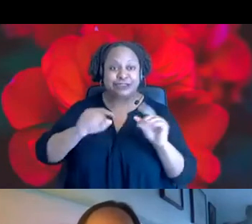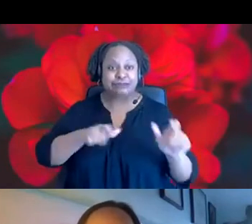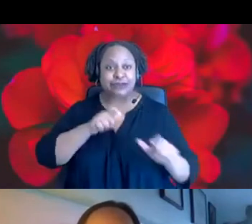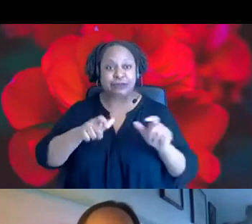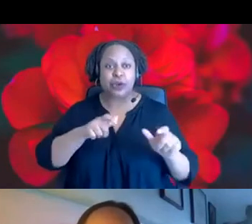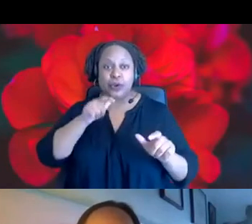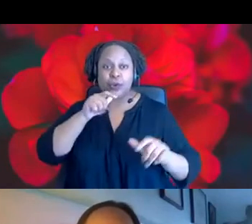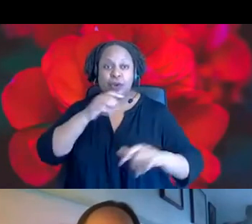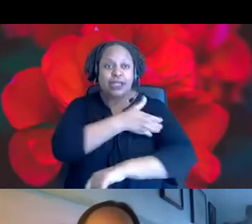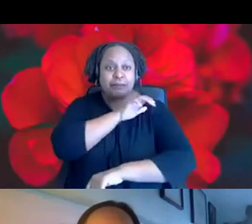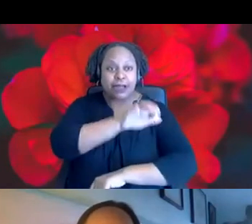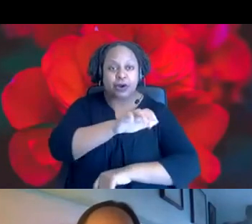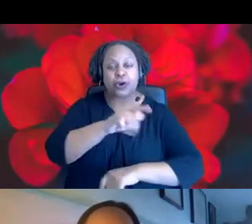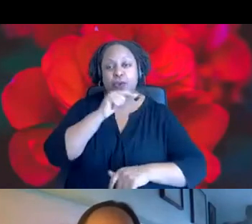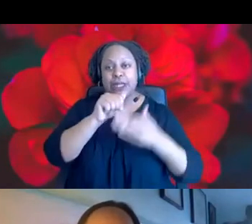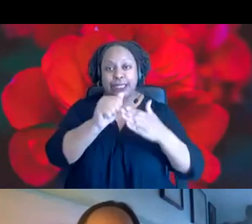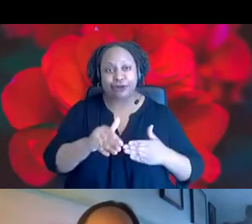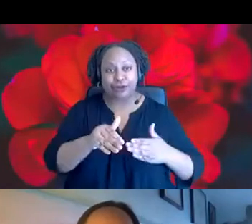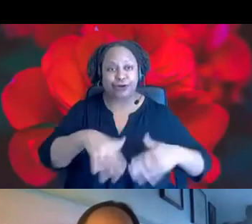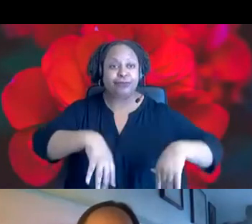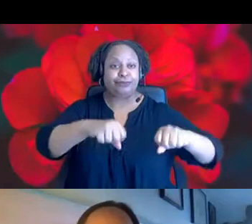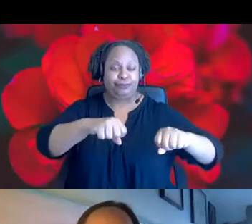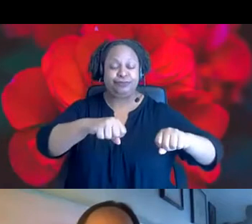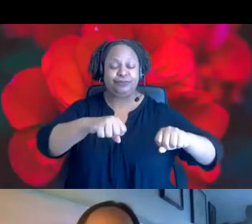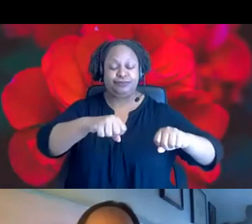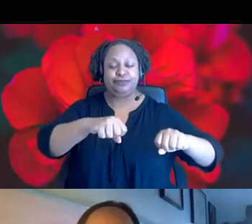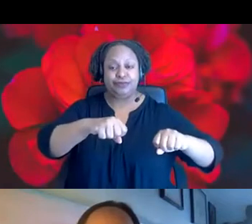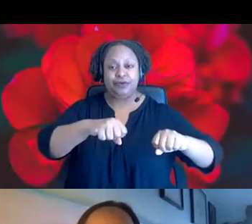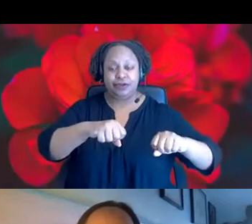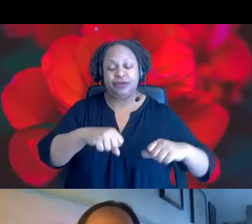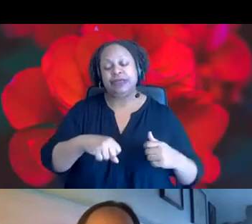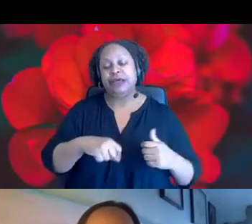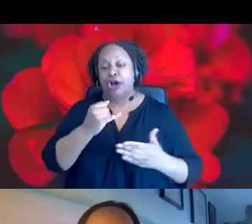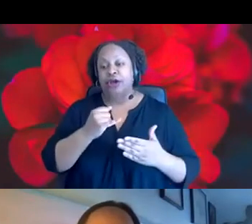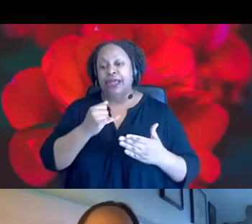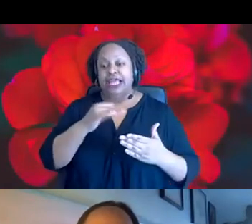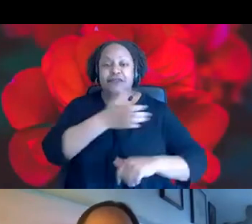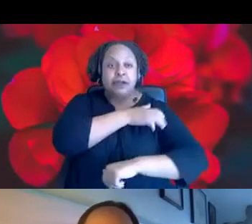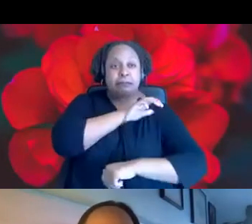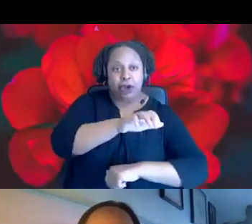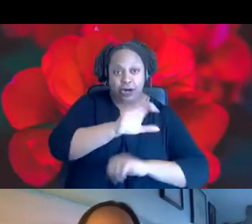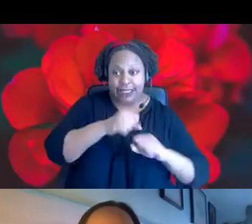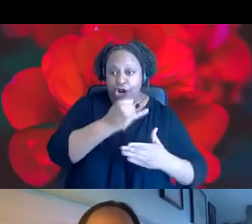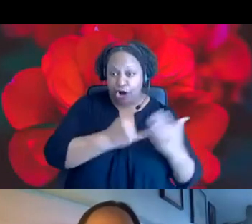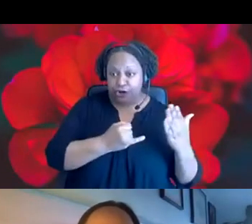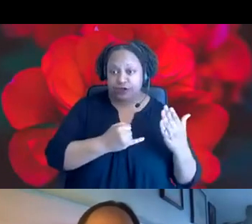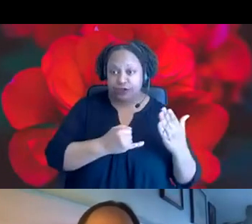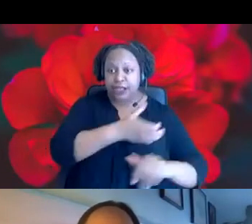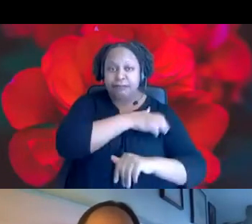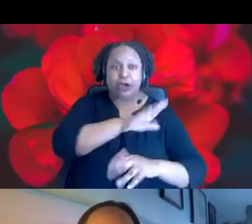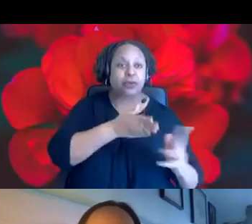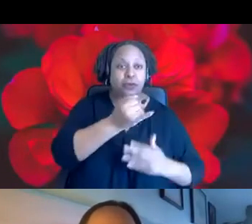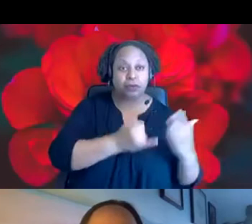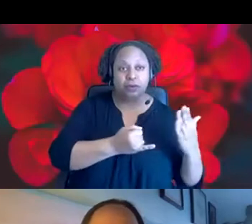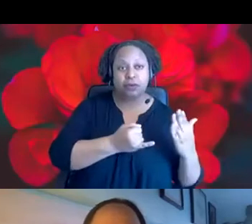and empowerment be artistic as much as it is about education or in a way kind of engaging with